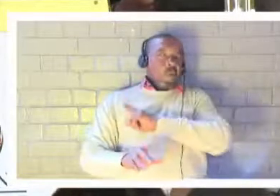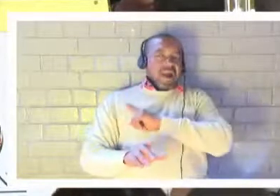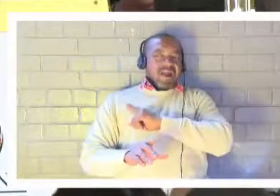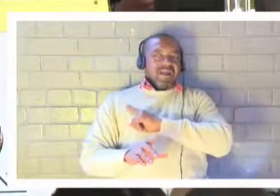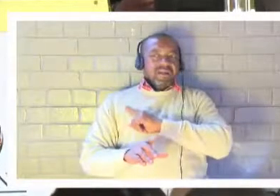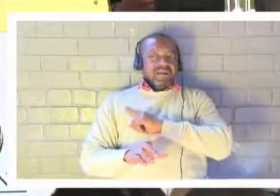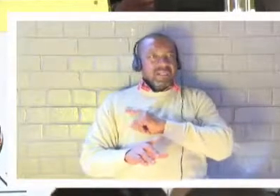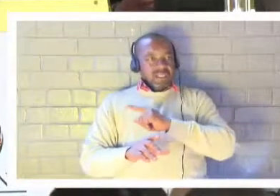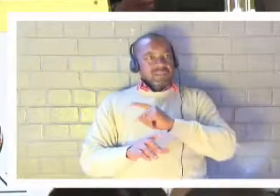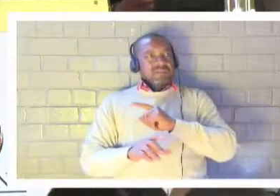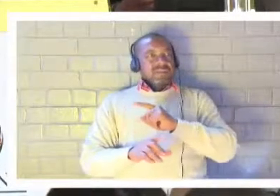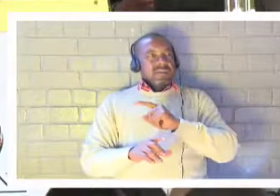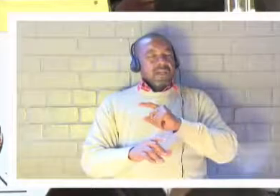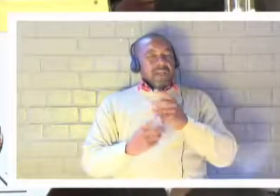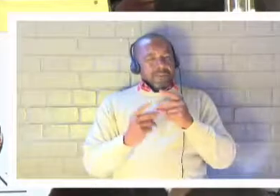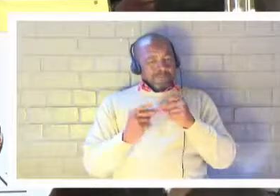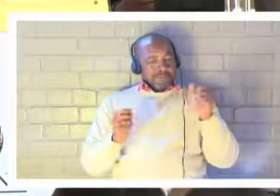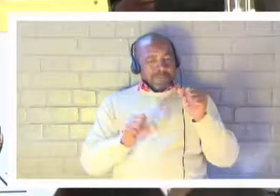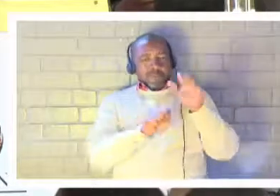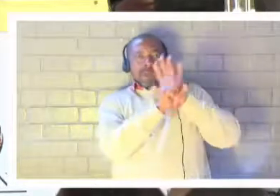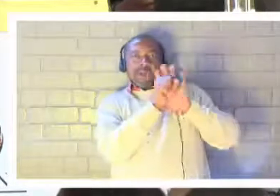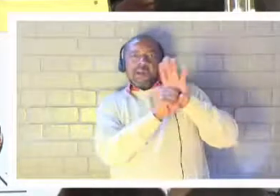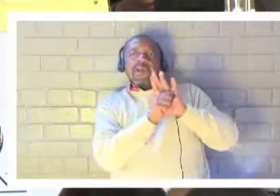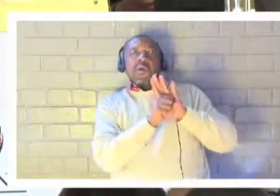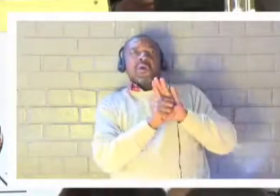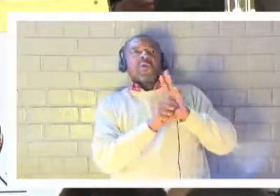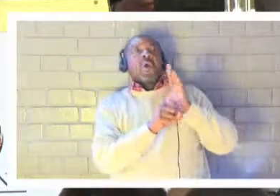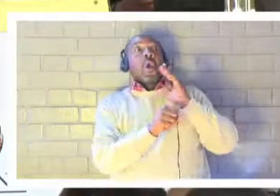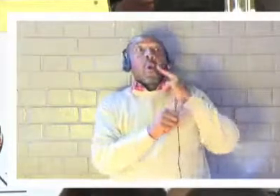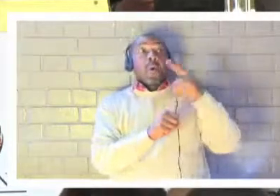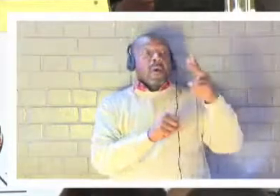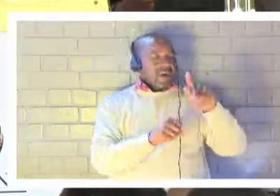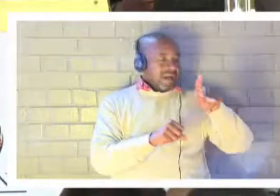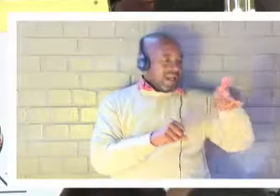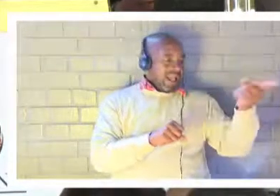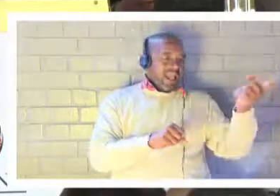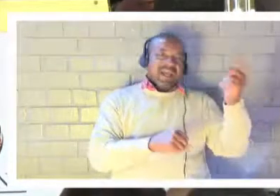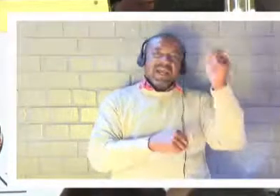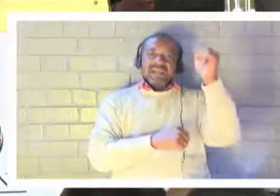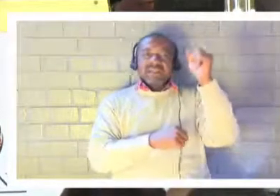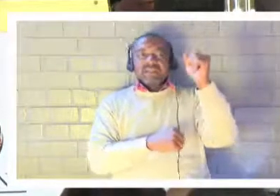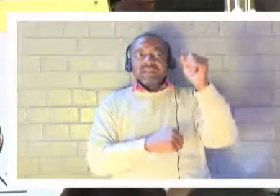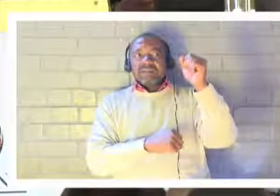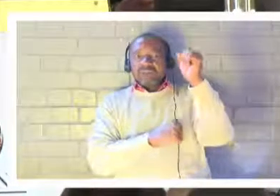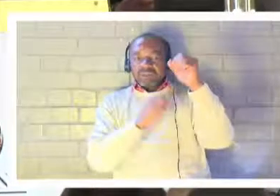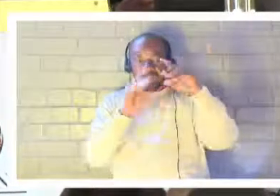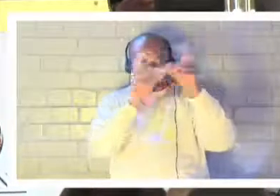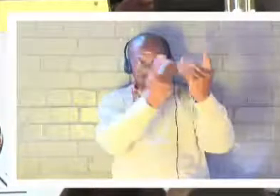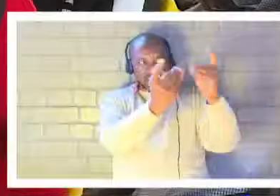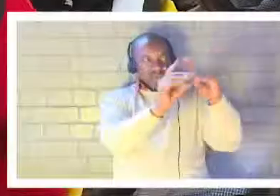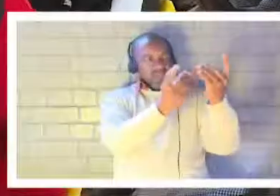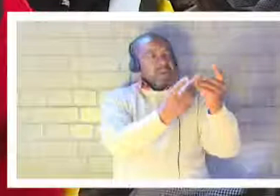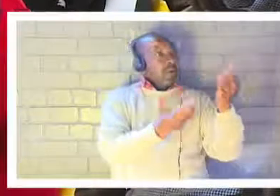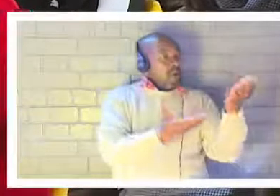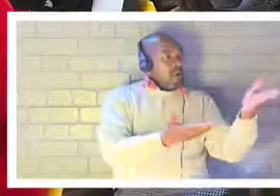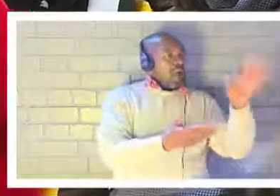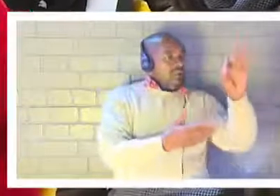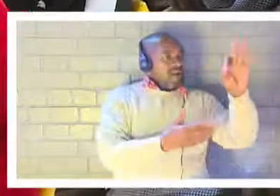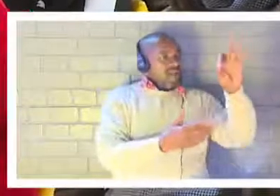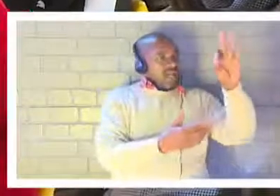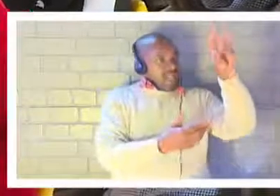A quick and a brief background is this. You find in other institutions, in the FMU office on its own,